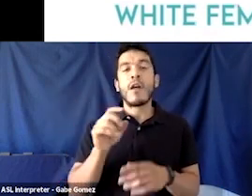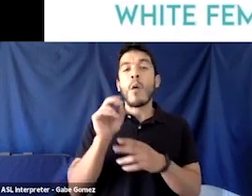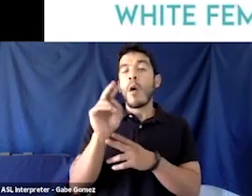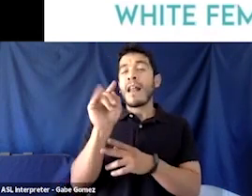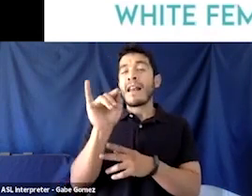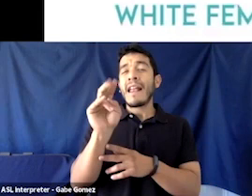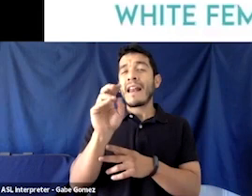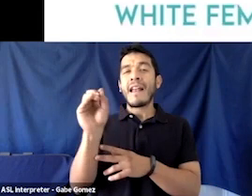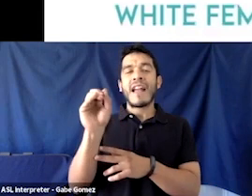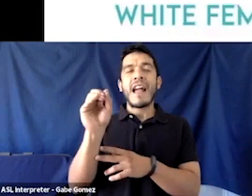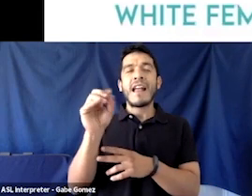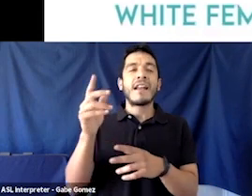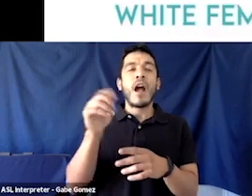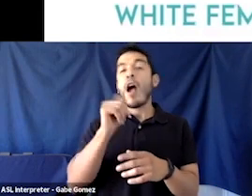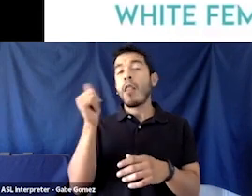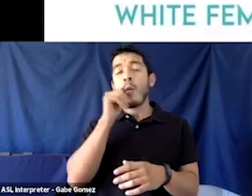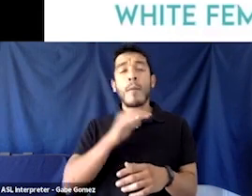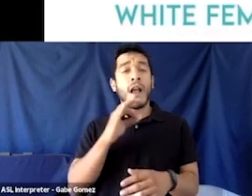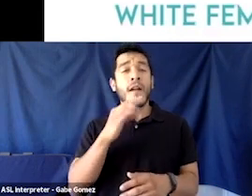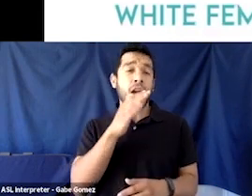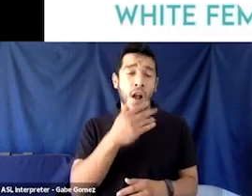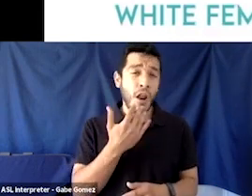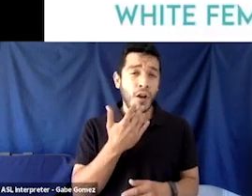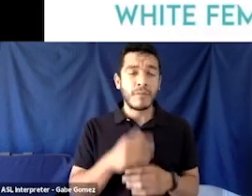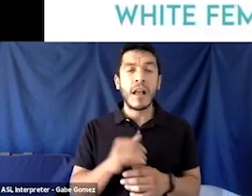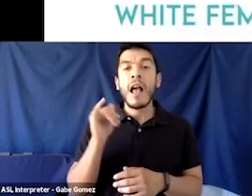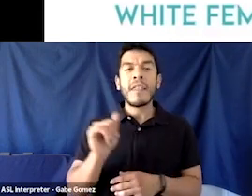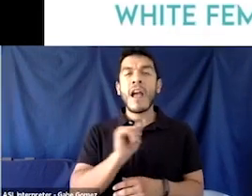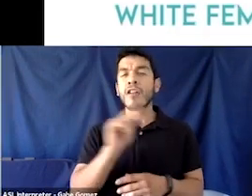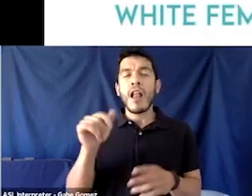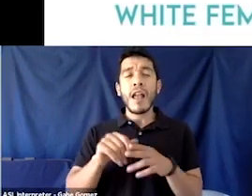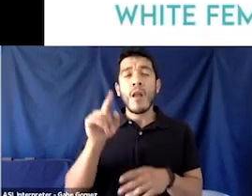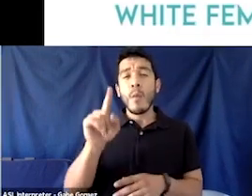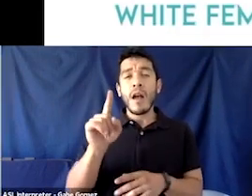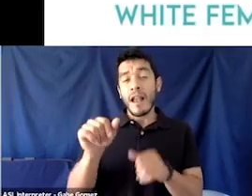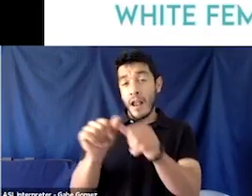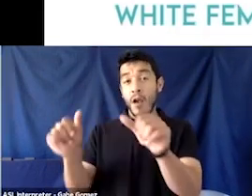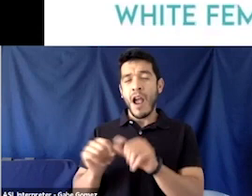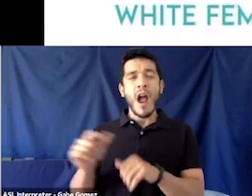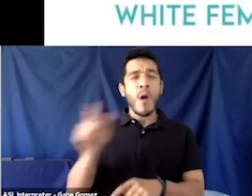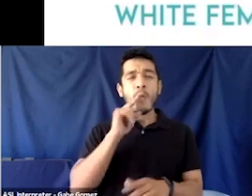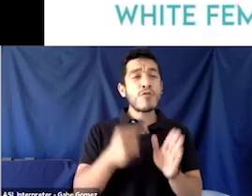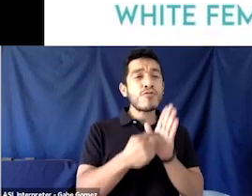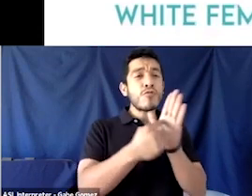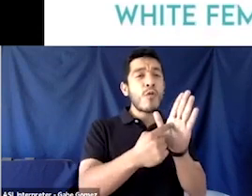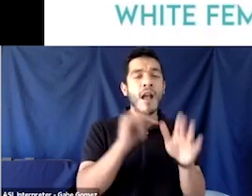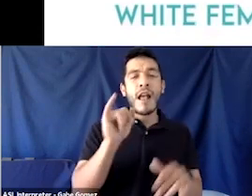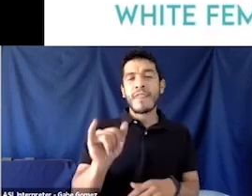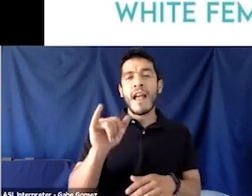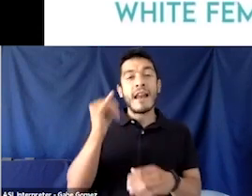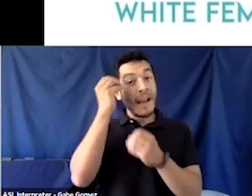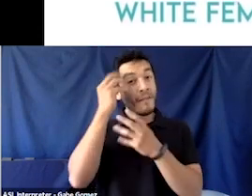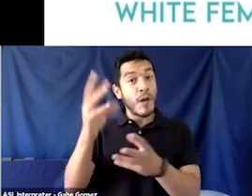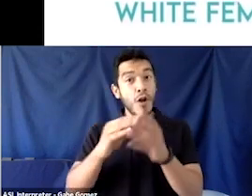Indigenous, and other women of color. So that's all in one category in order to highlight the data stories for